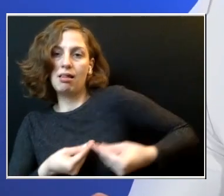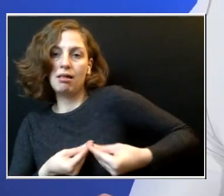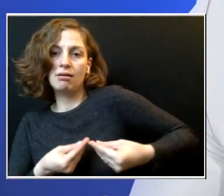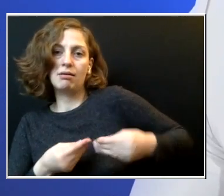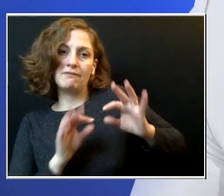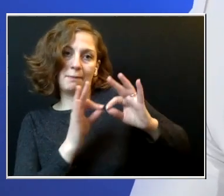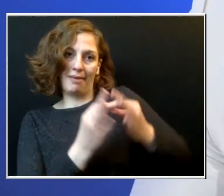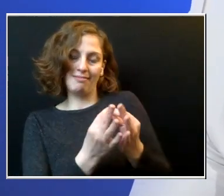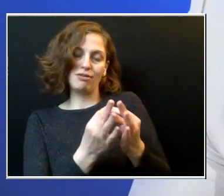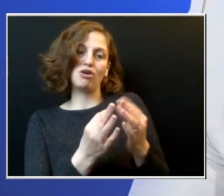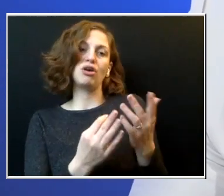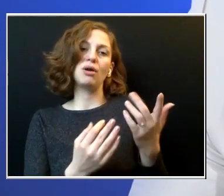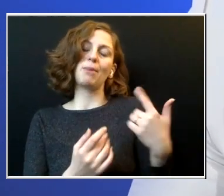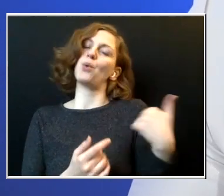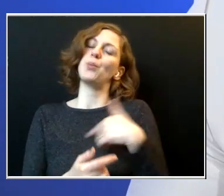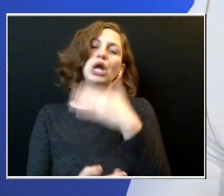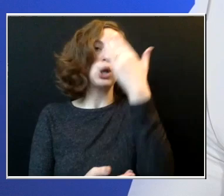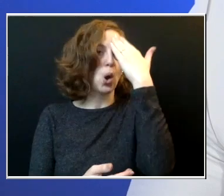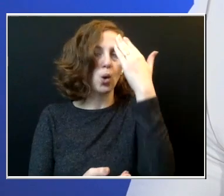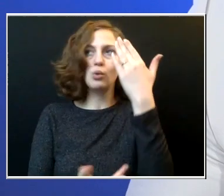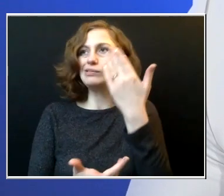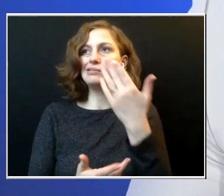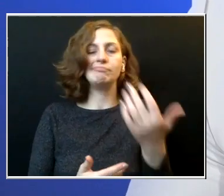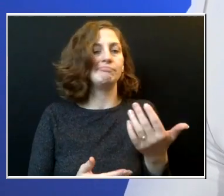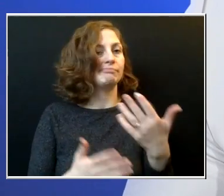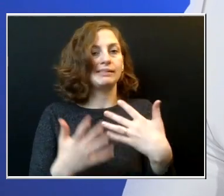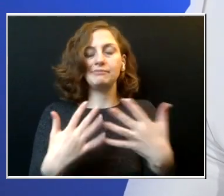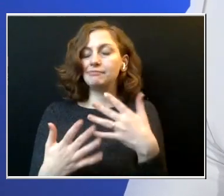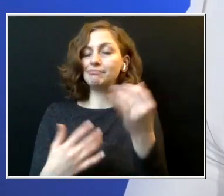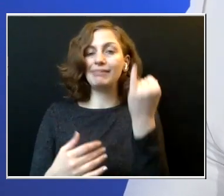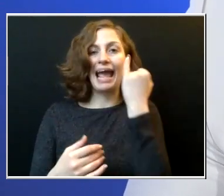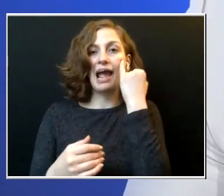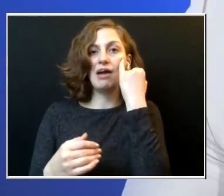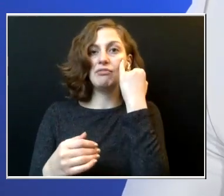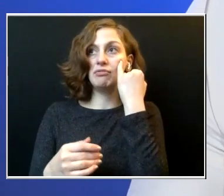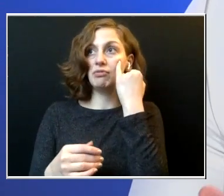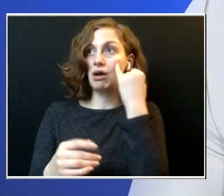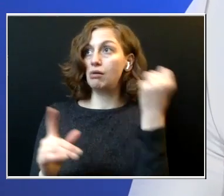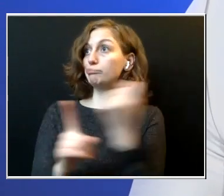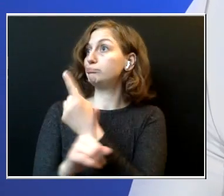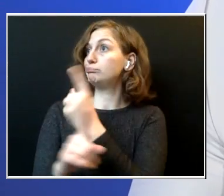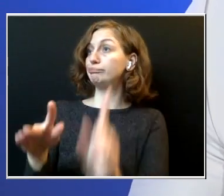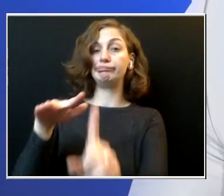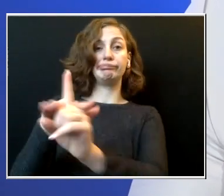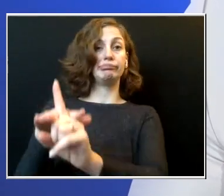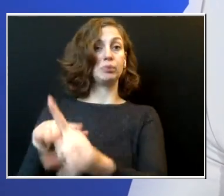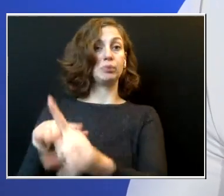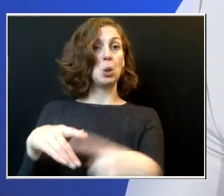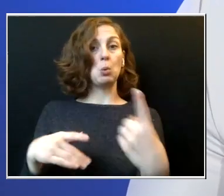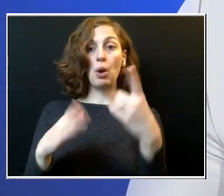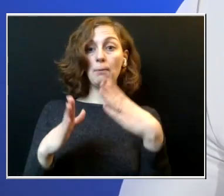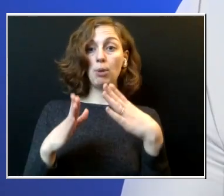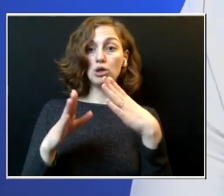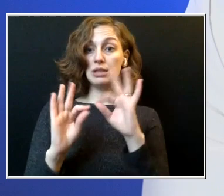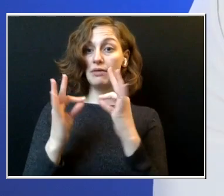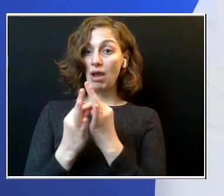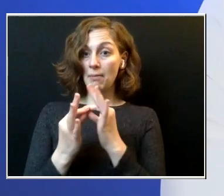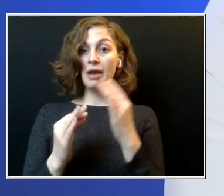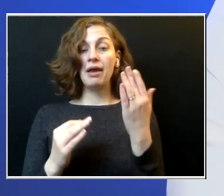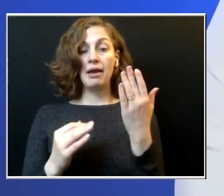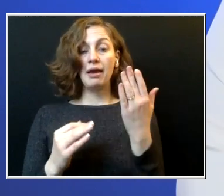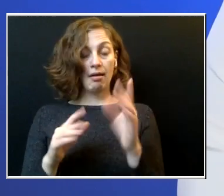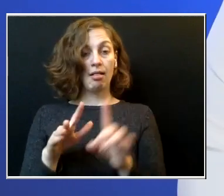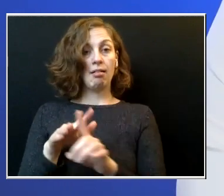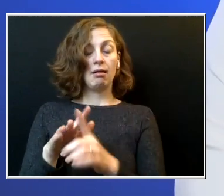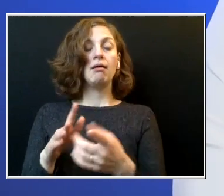know it's genetic, and we probably figure out that there's somebody in the family that had it, and they probably just misdiagnosed